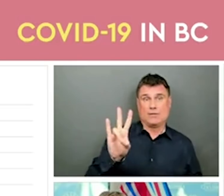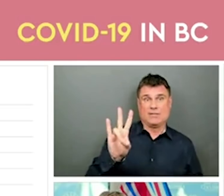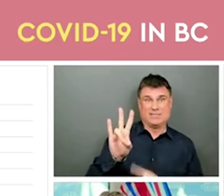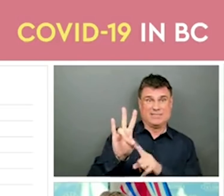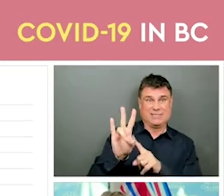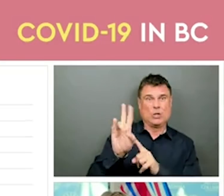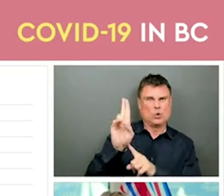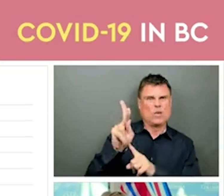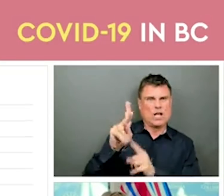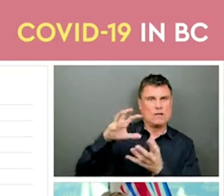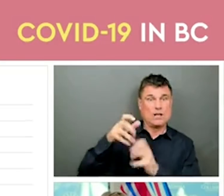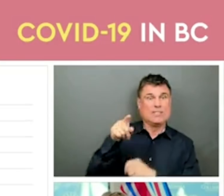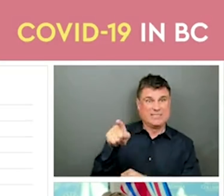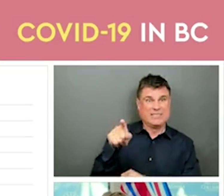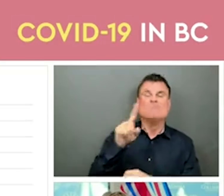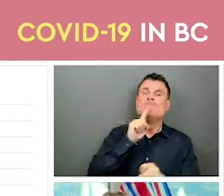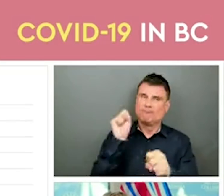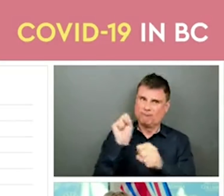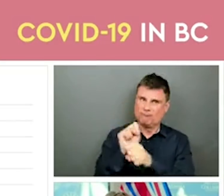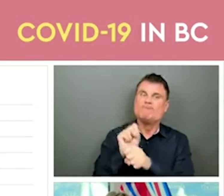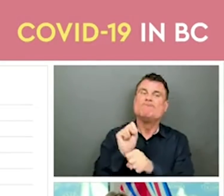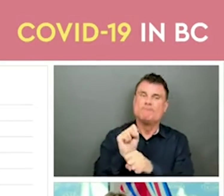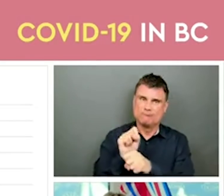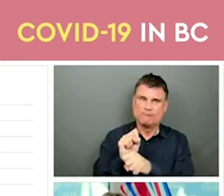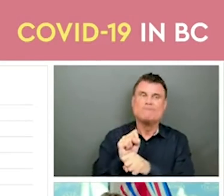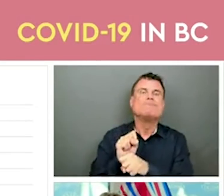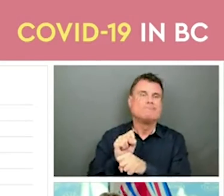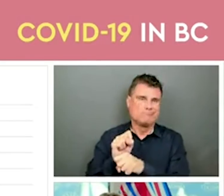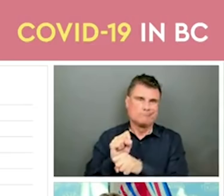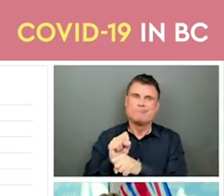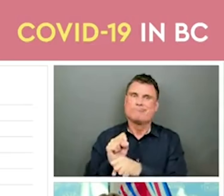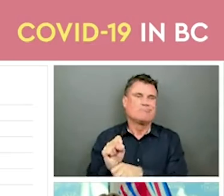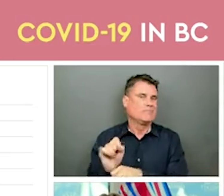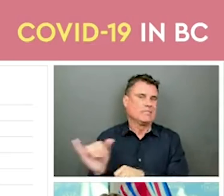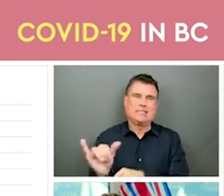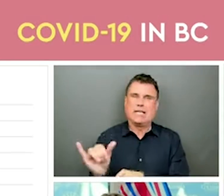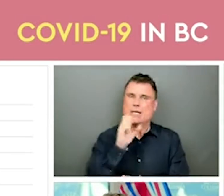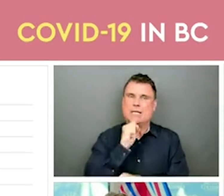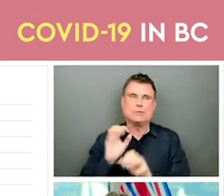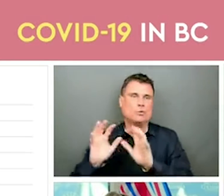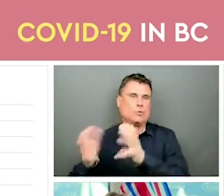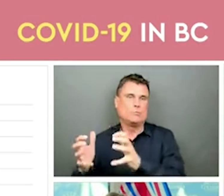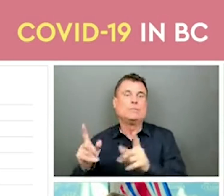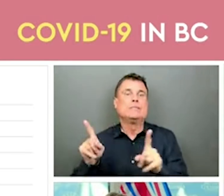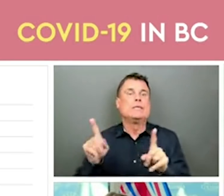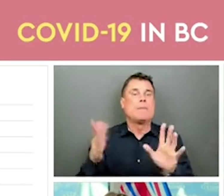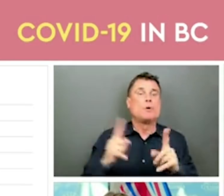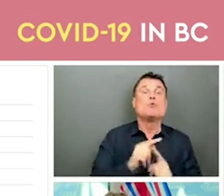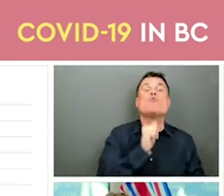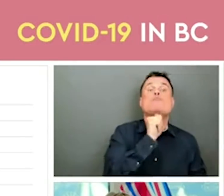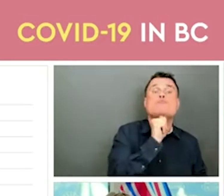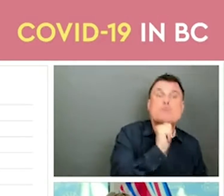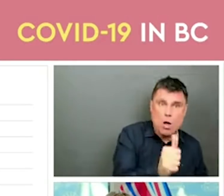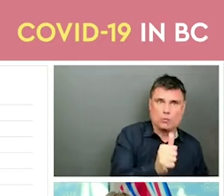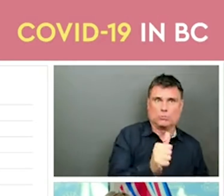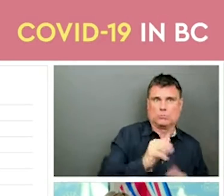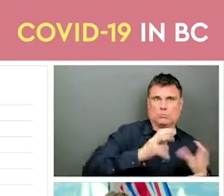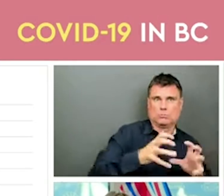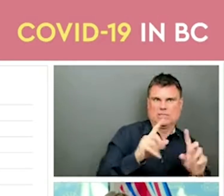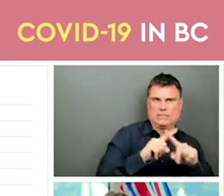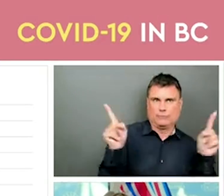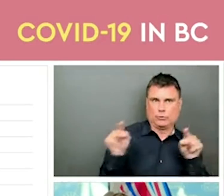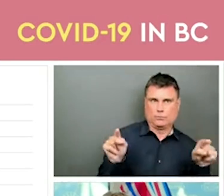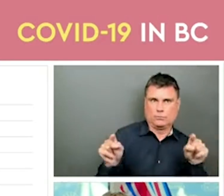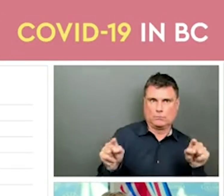are the same age bracket as non-VOC. But for the P1, and partly this is because of